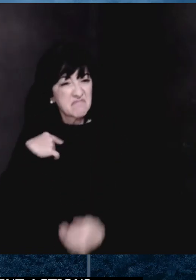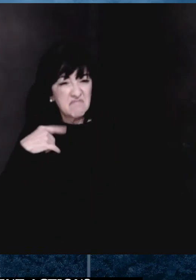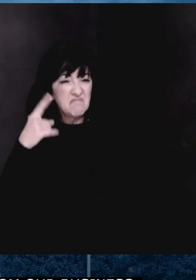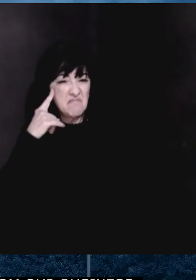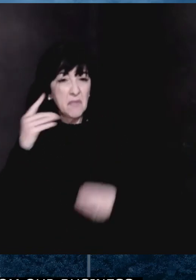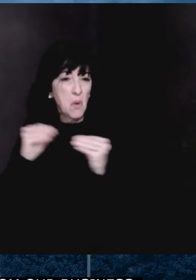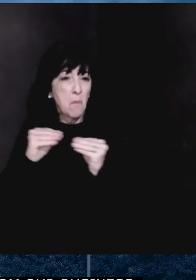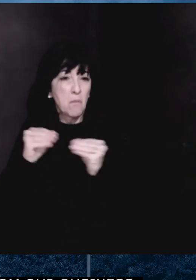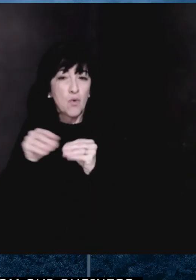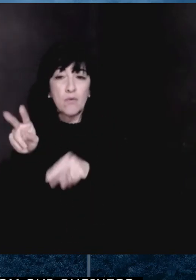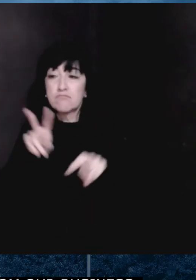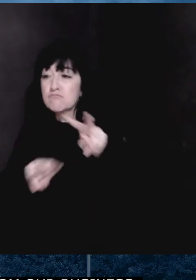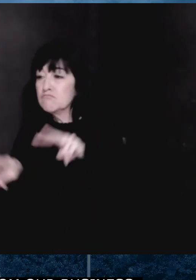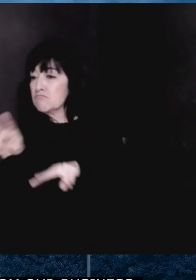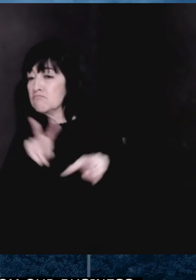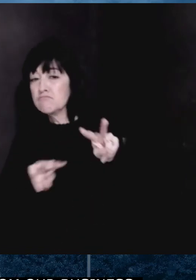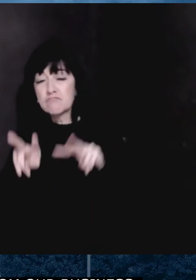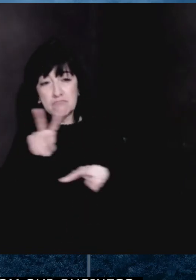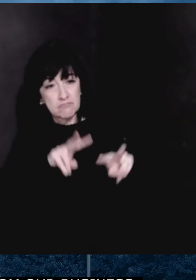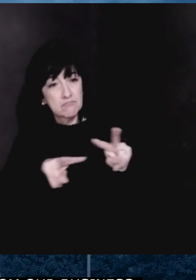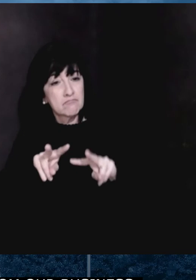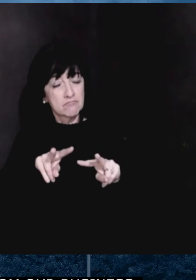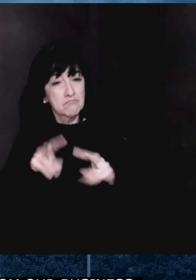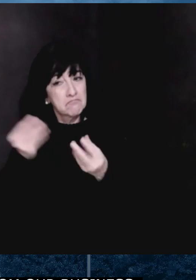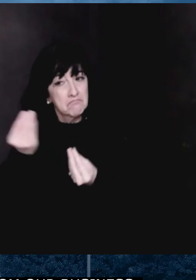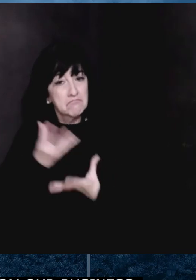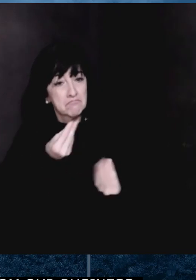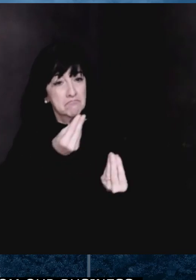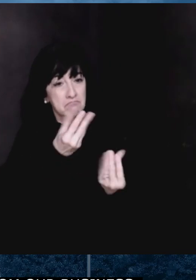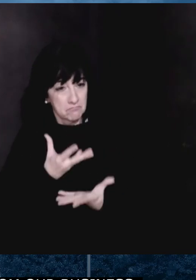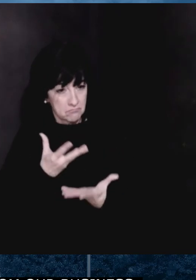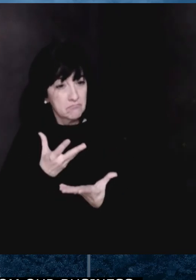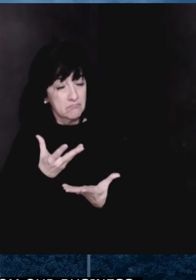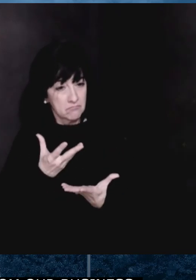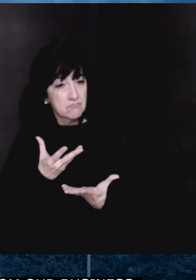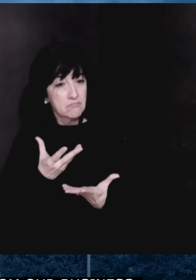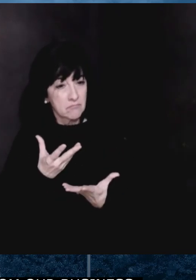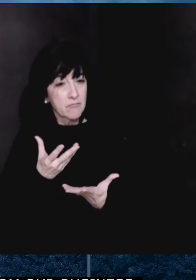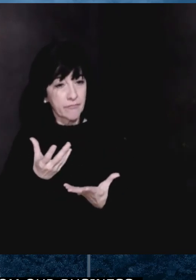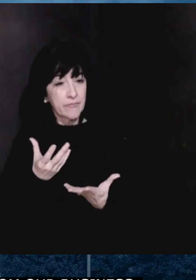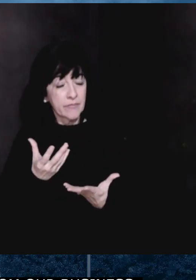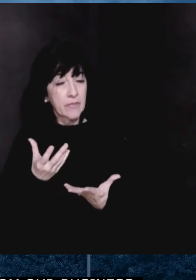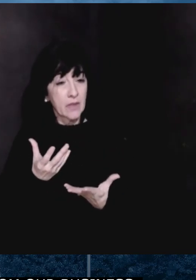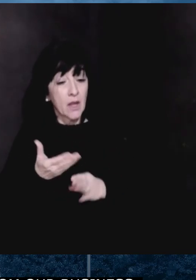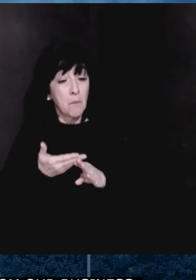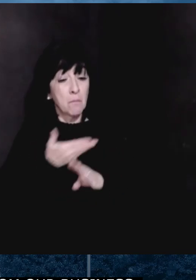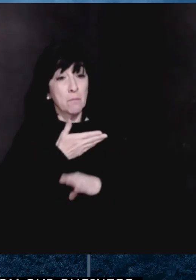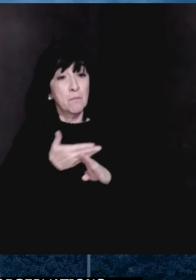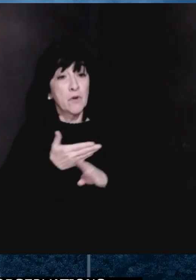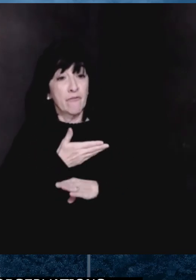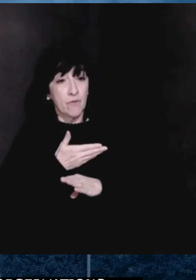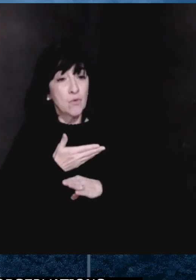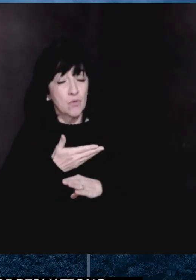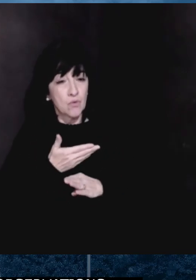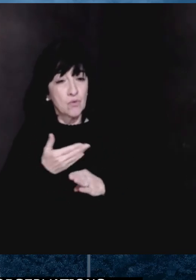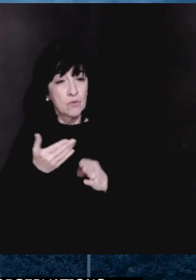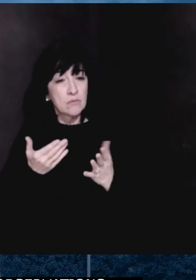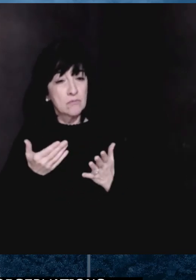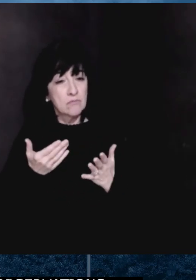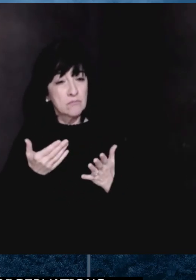and reports, is that a lot of people were circulating. A lot of people were out doing Christmas and